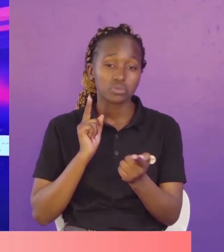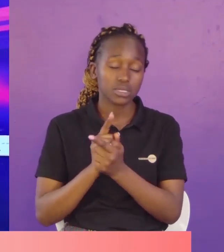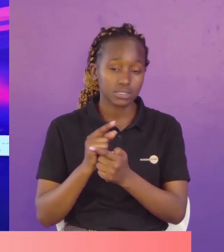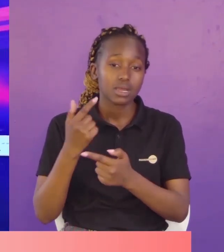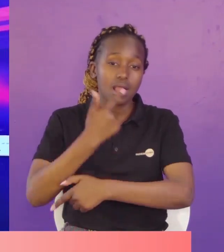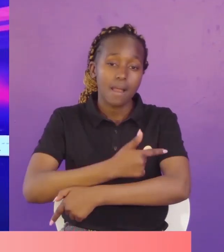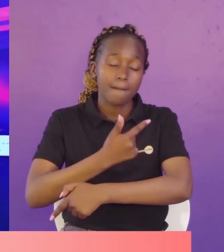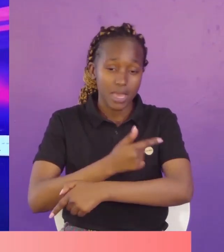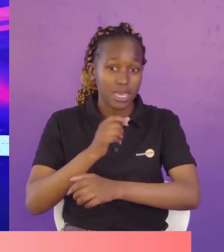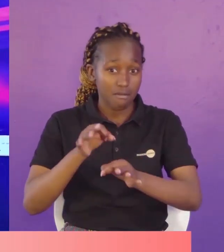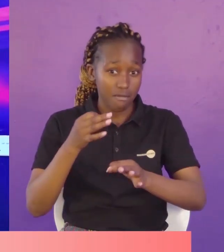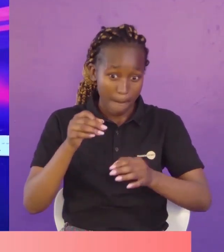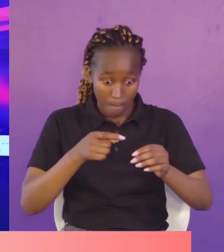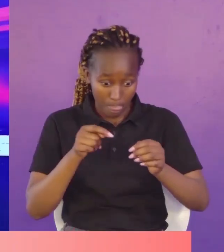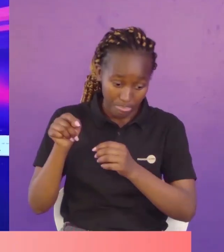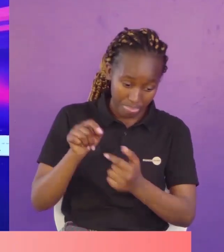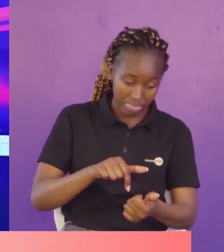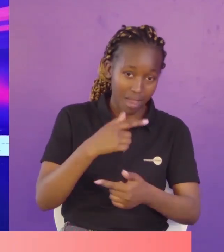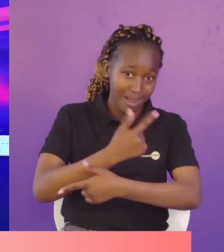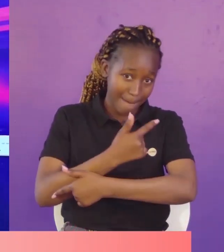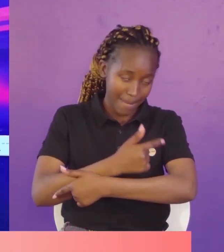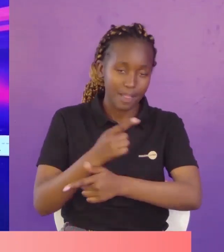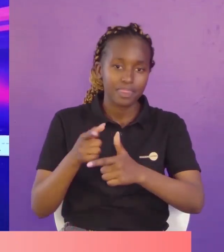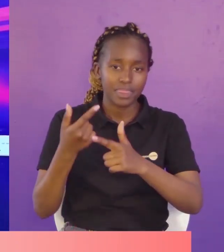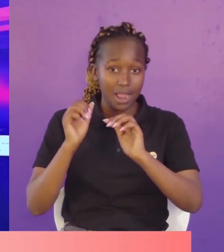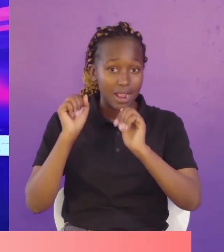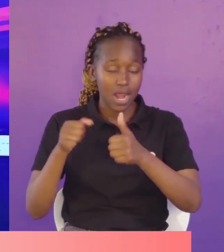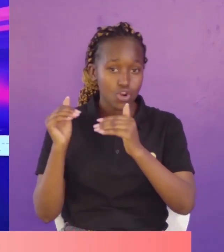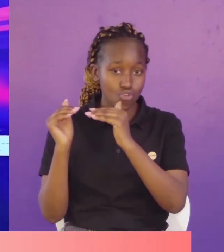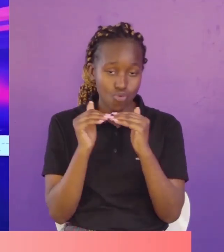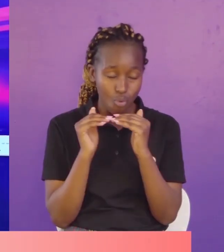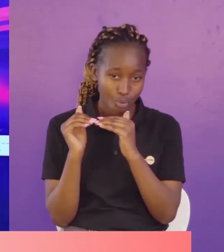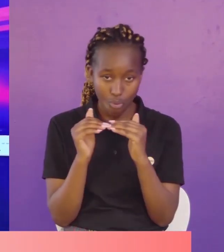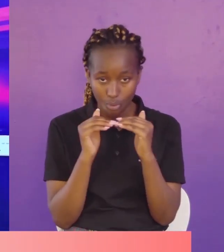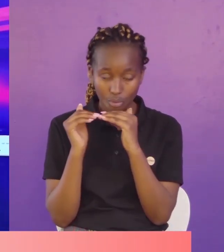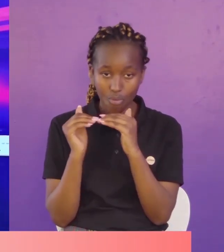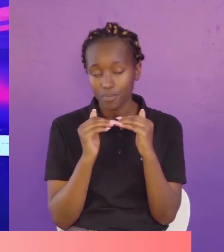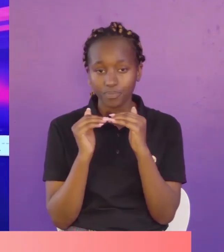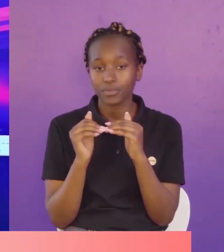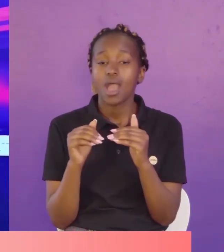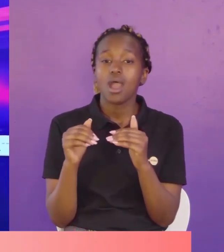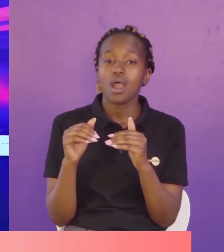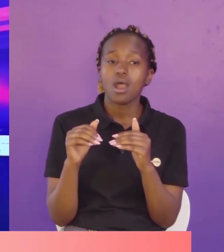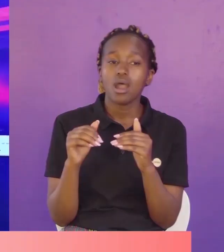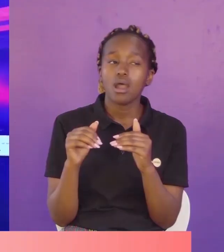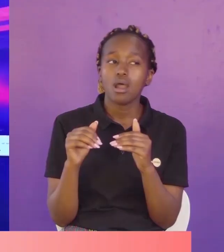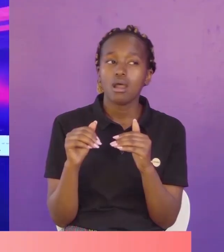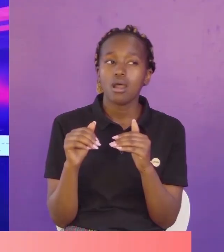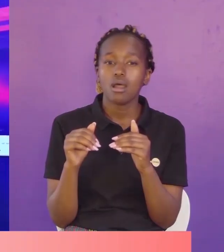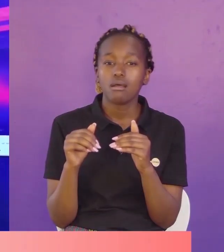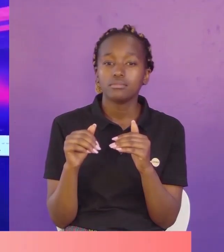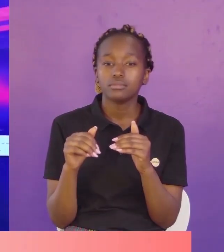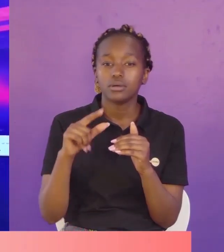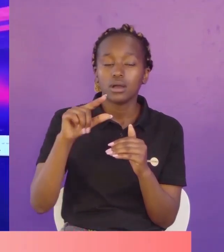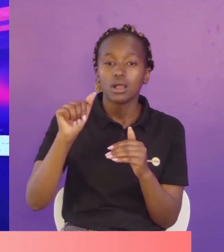Gambia. If we could have beaten Gambia, then we draw against the likes of Gabon, or we draw